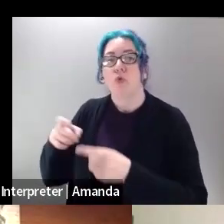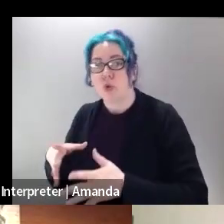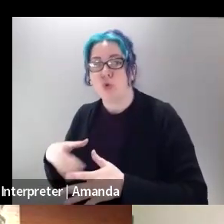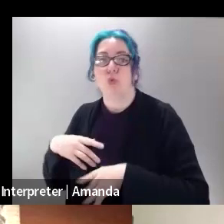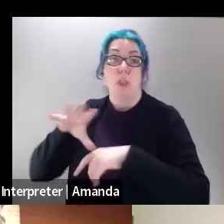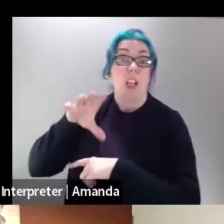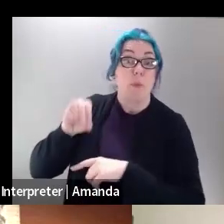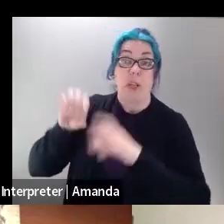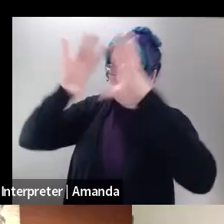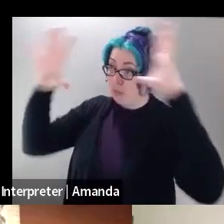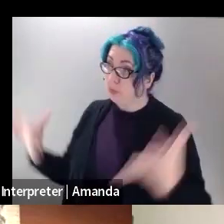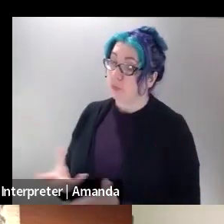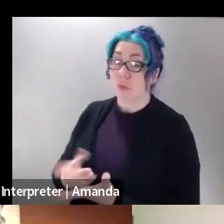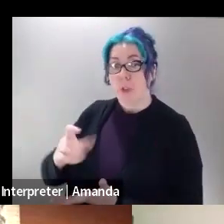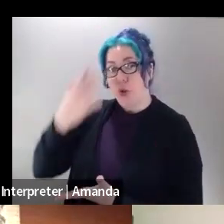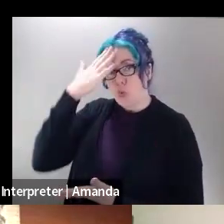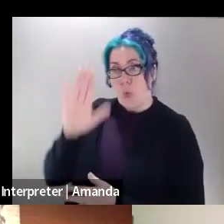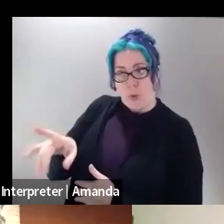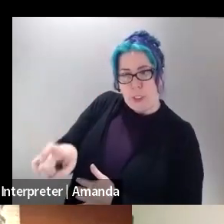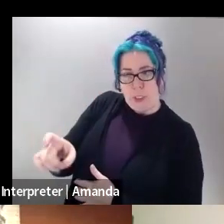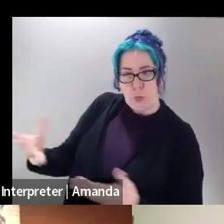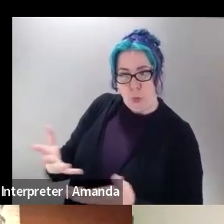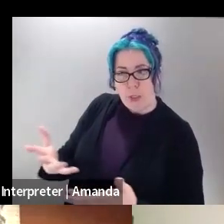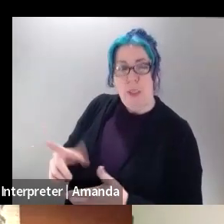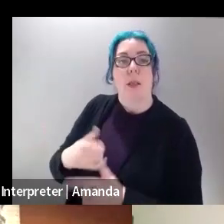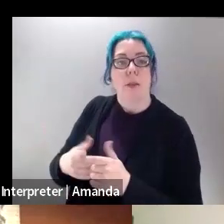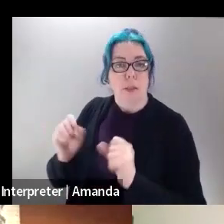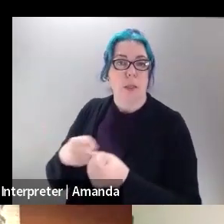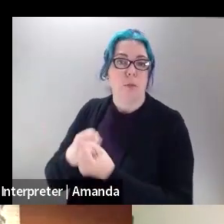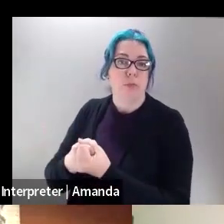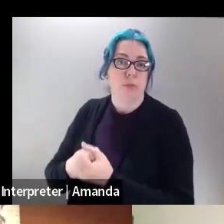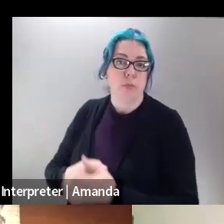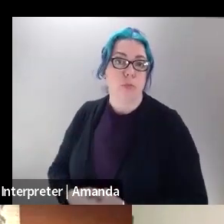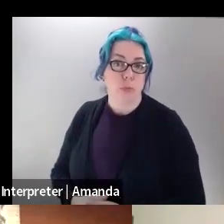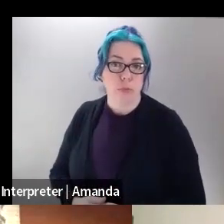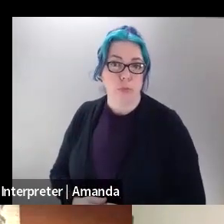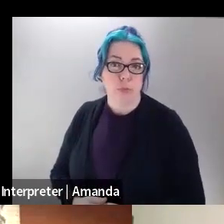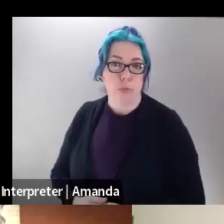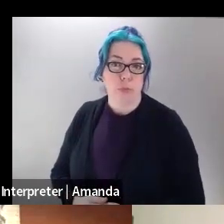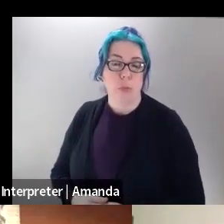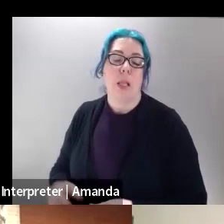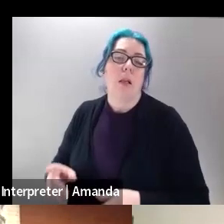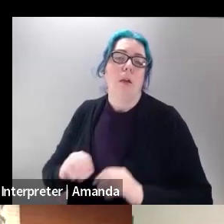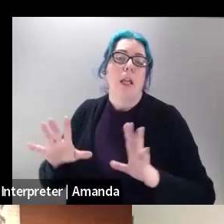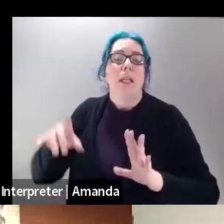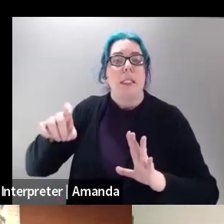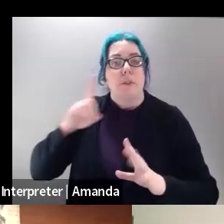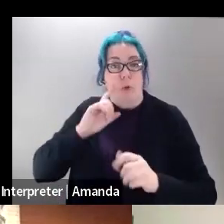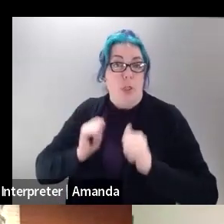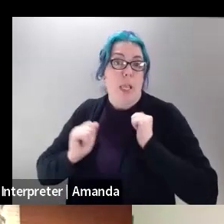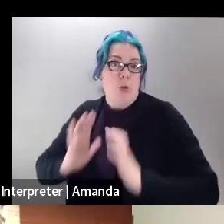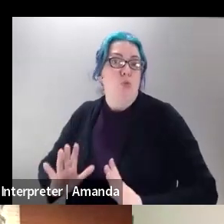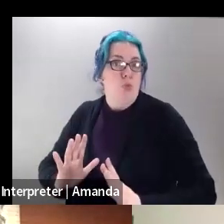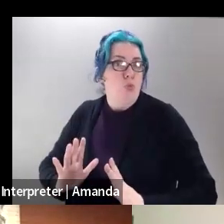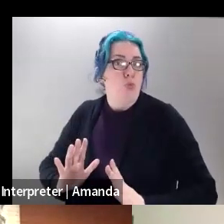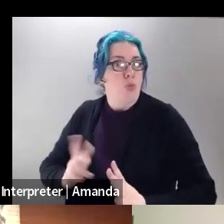are. The obvious ones, right? The obvious needs are for the actors. And then, we